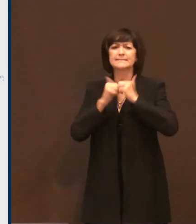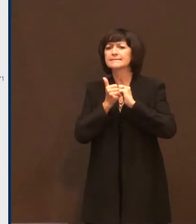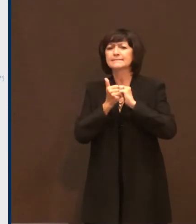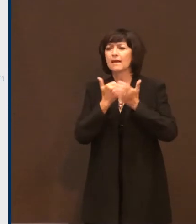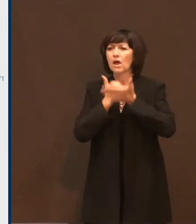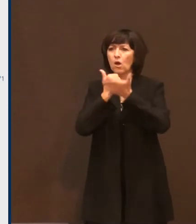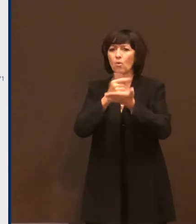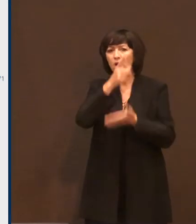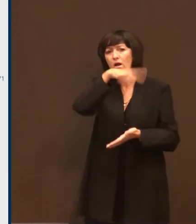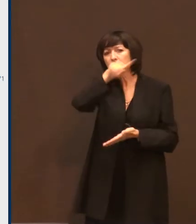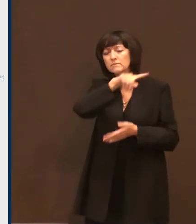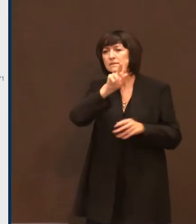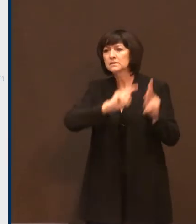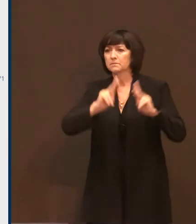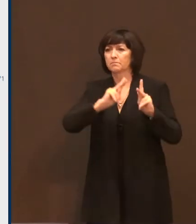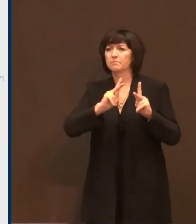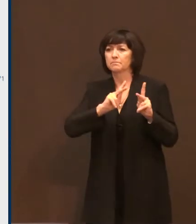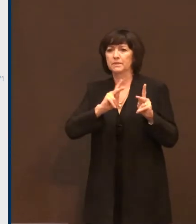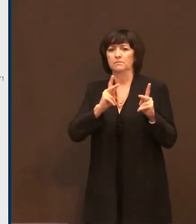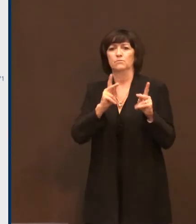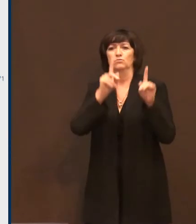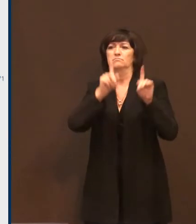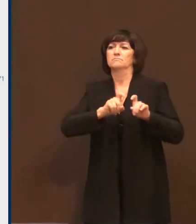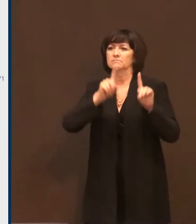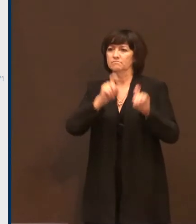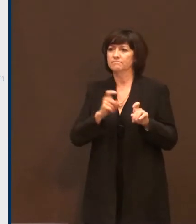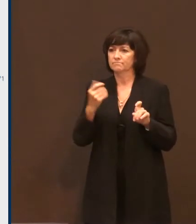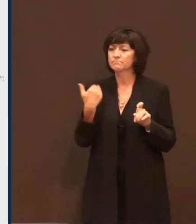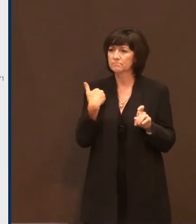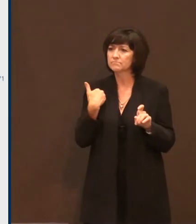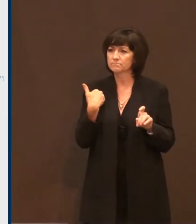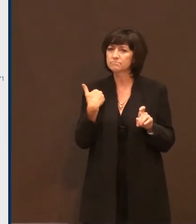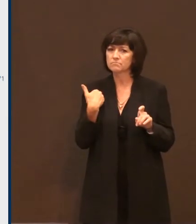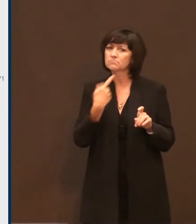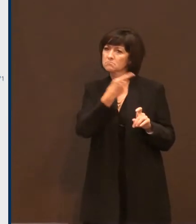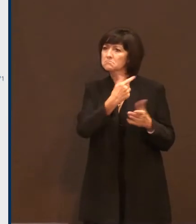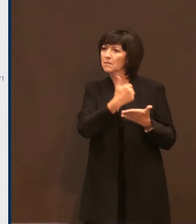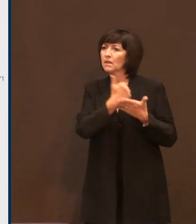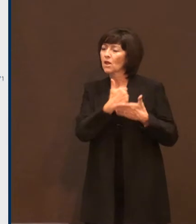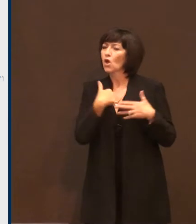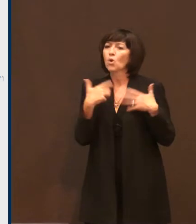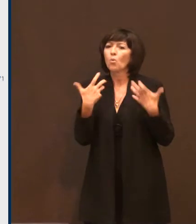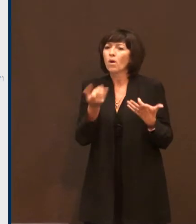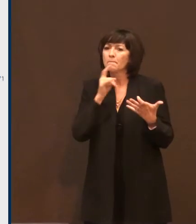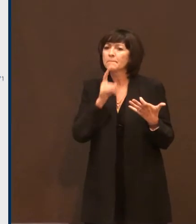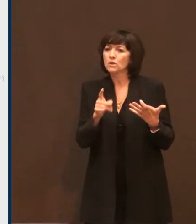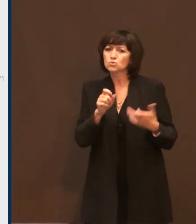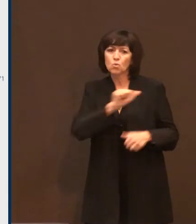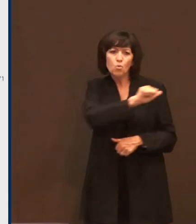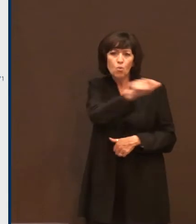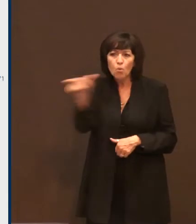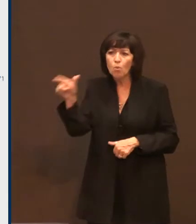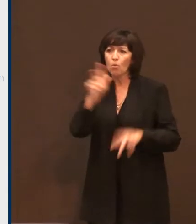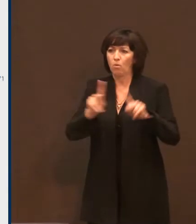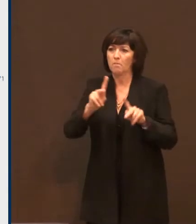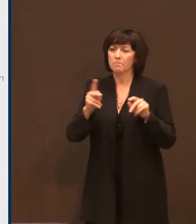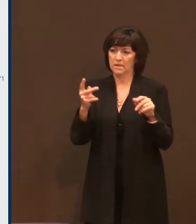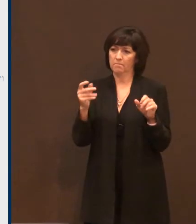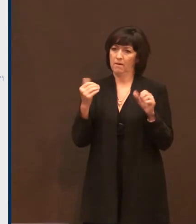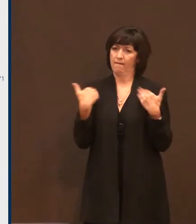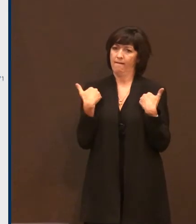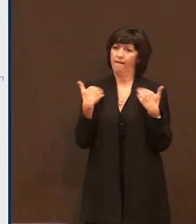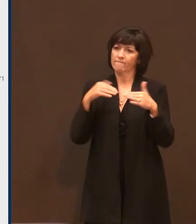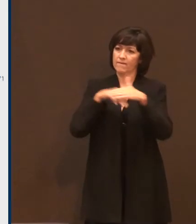getting under tested as well. They've been instrumental at this point. We just want to make sure we're not leaving anybody out there without the ability to get tested. So